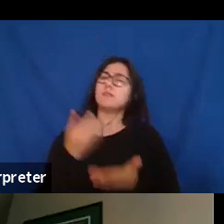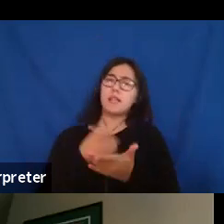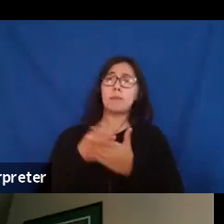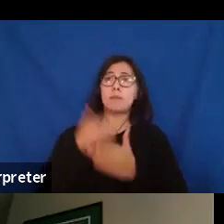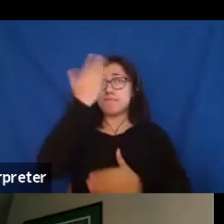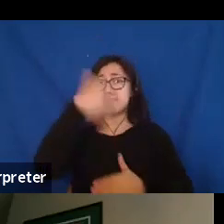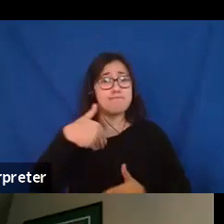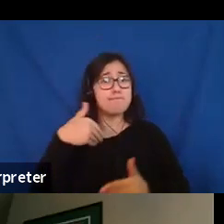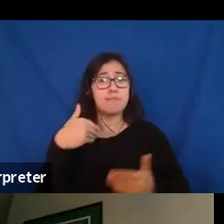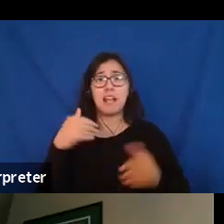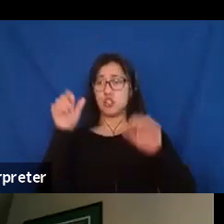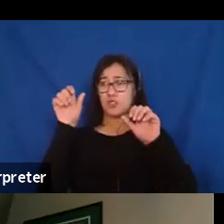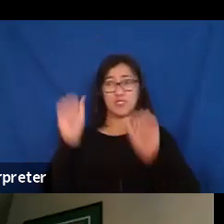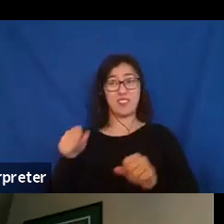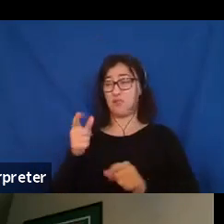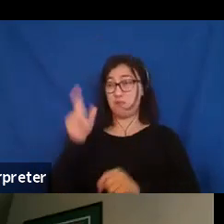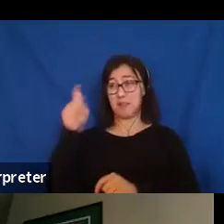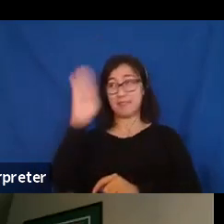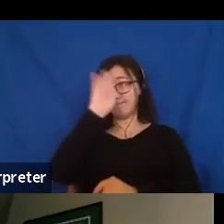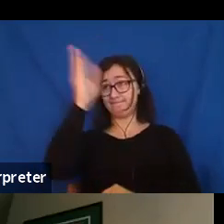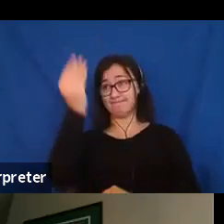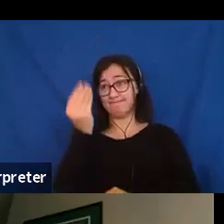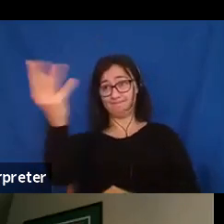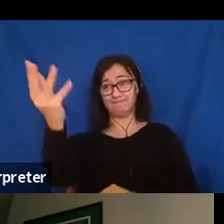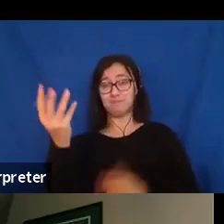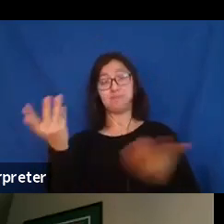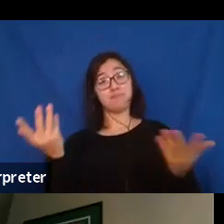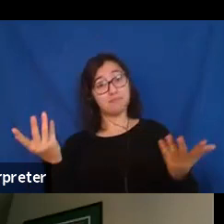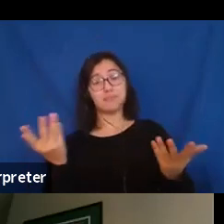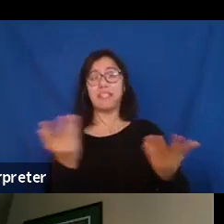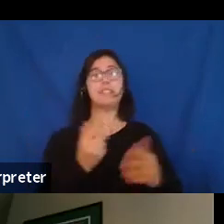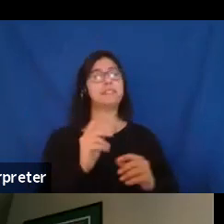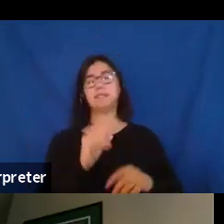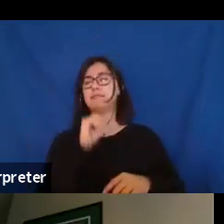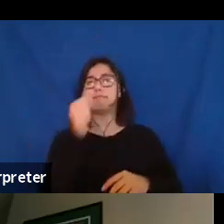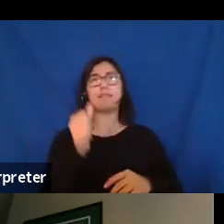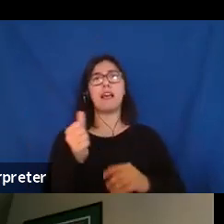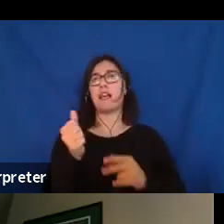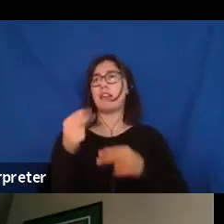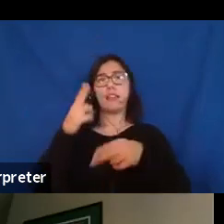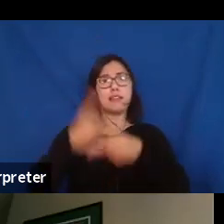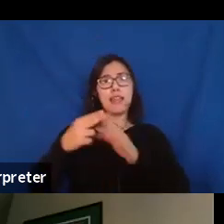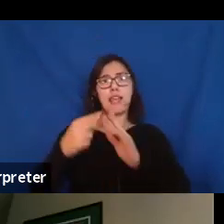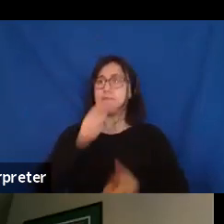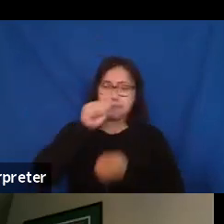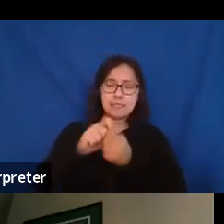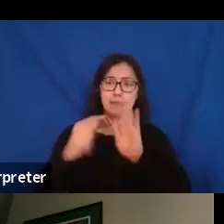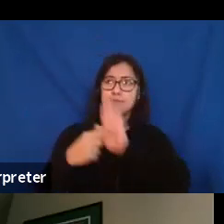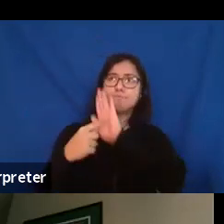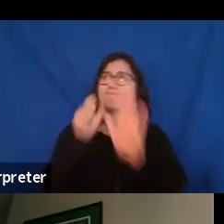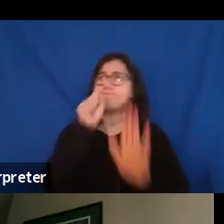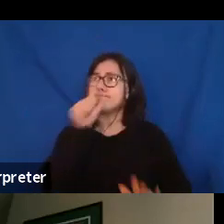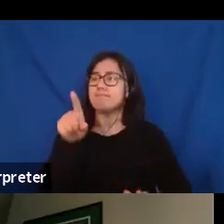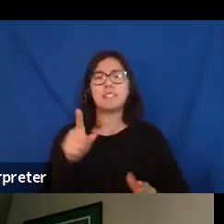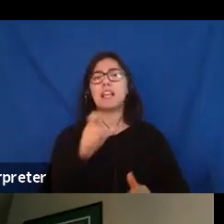come back then with something stronger, which we're going to do today. It doesn't name or address the root bias or acknowledge the harm or the sting of pain of